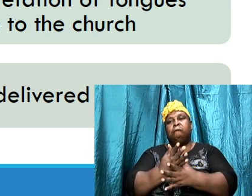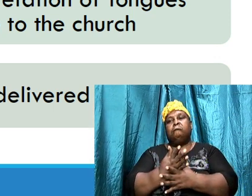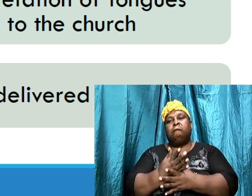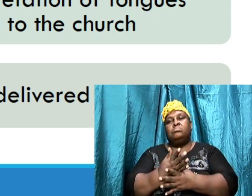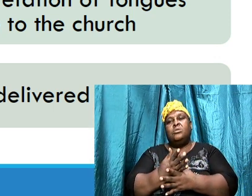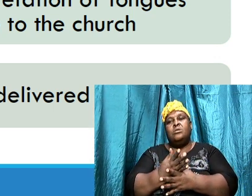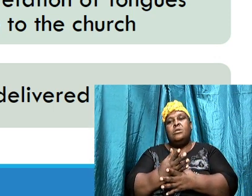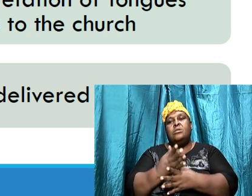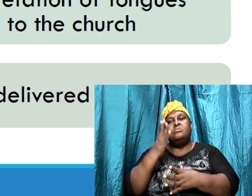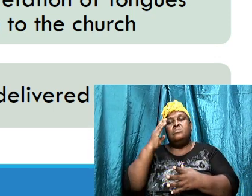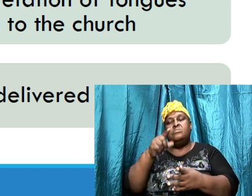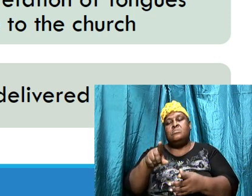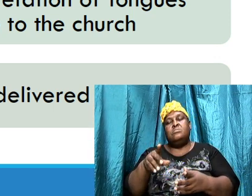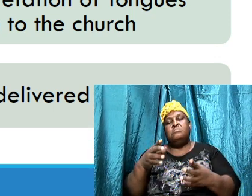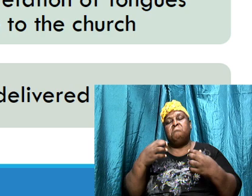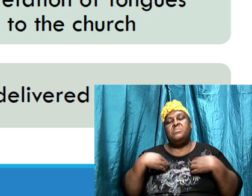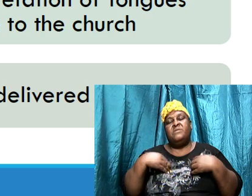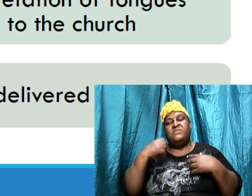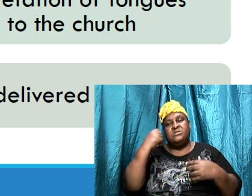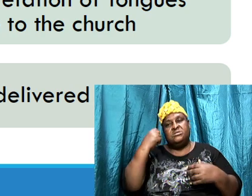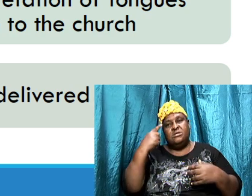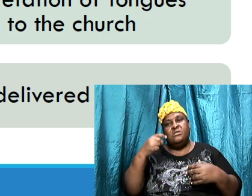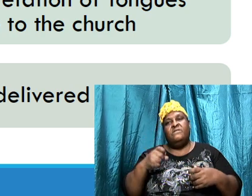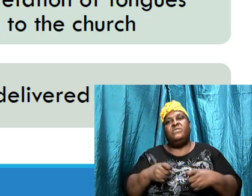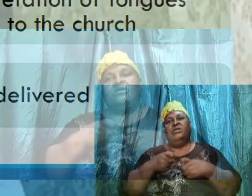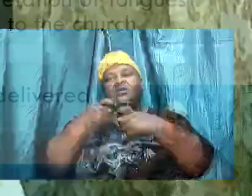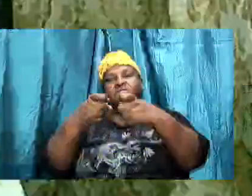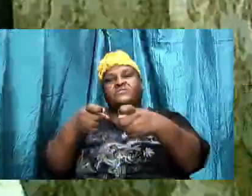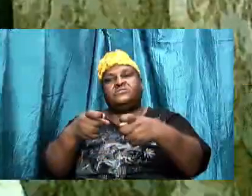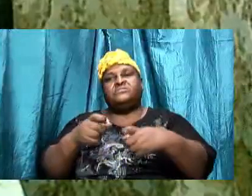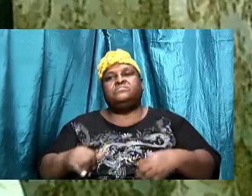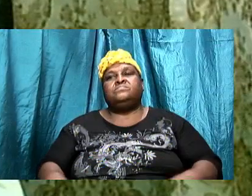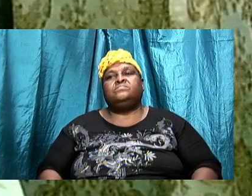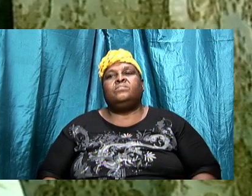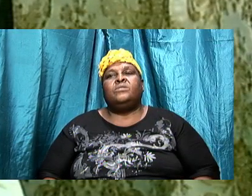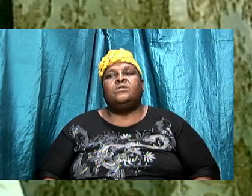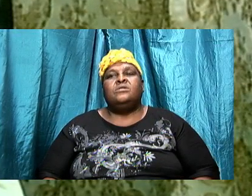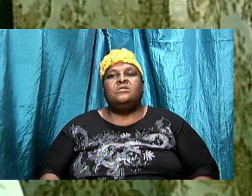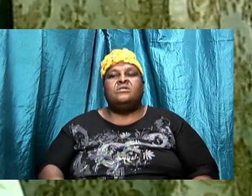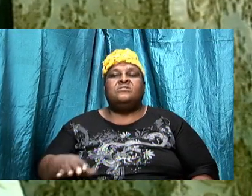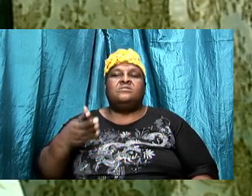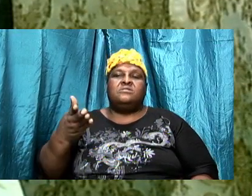of the gifts. And so these are the gifts that Paul